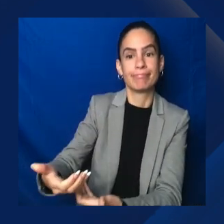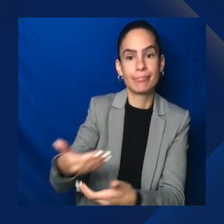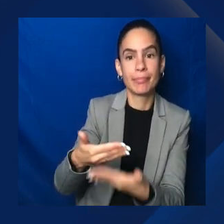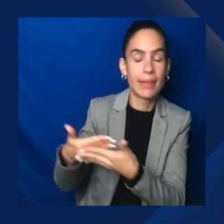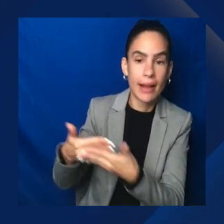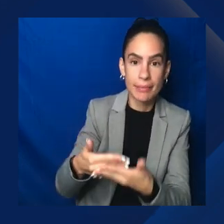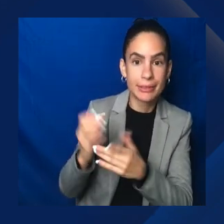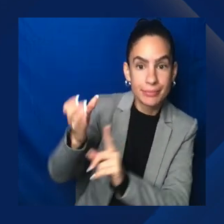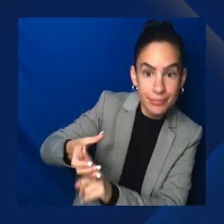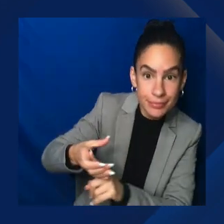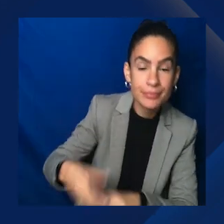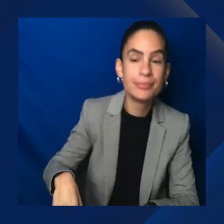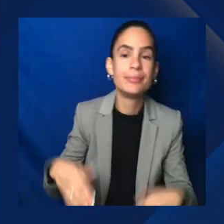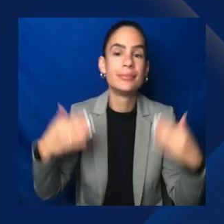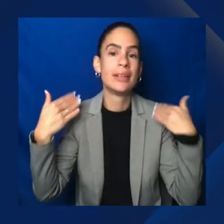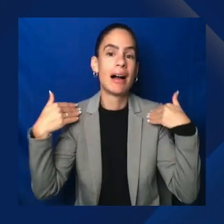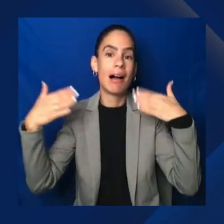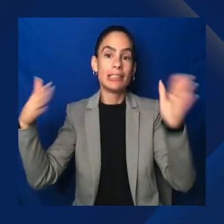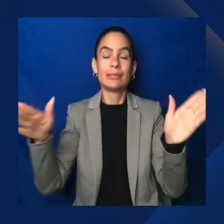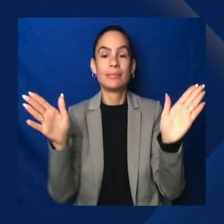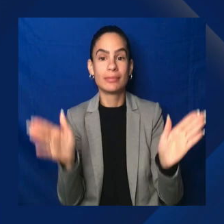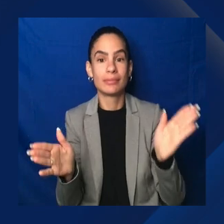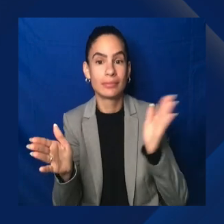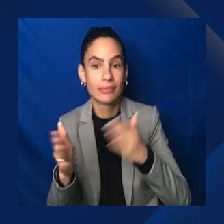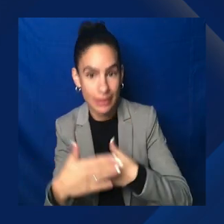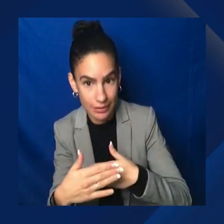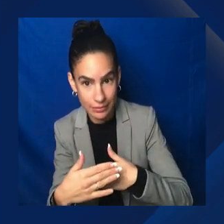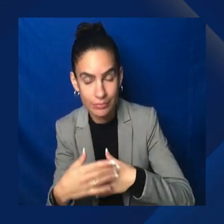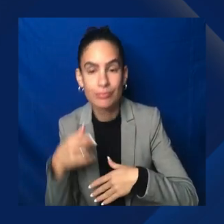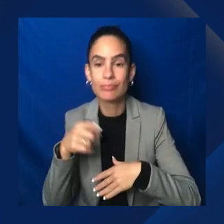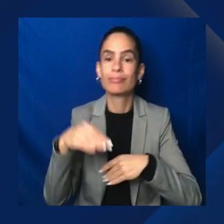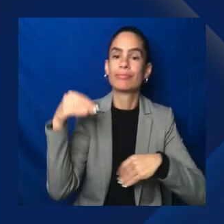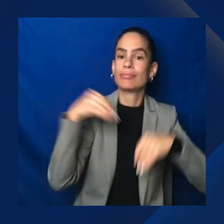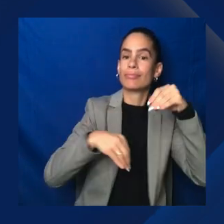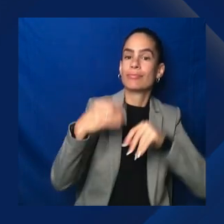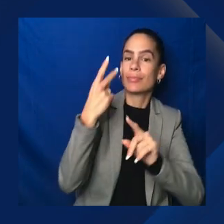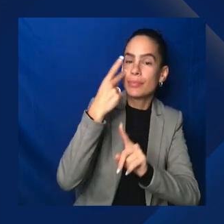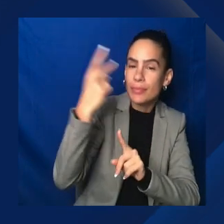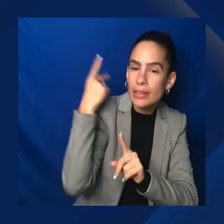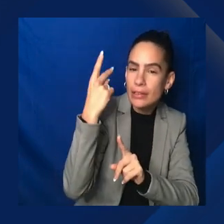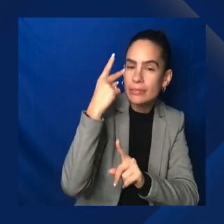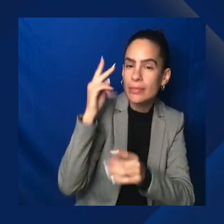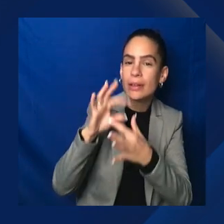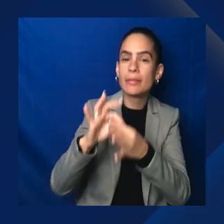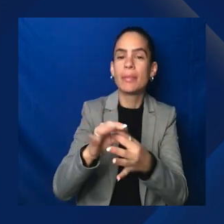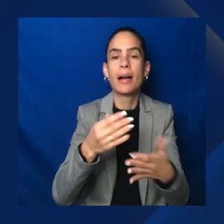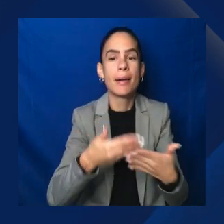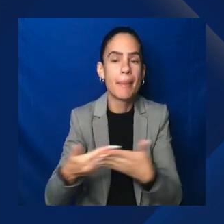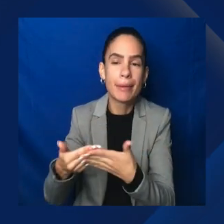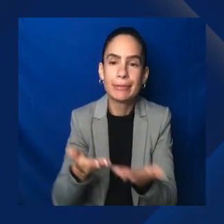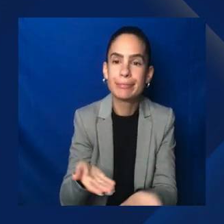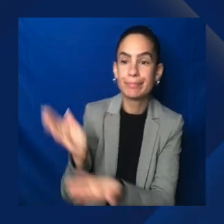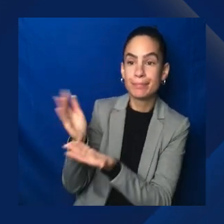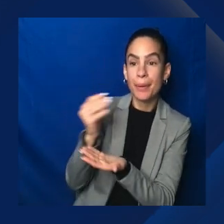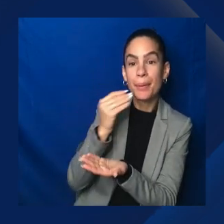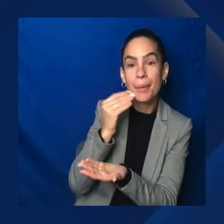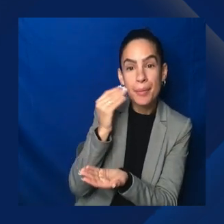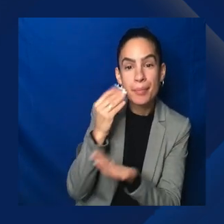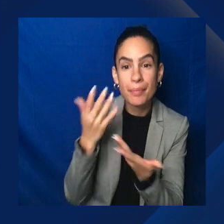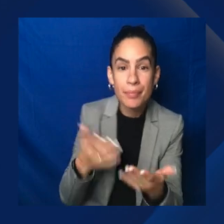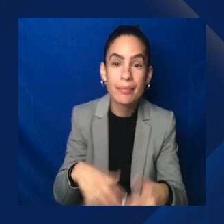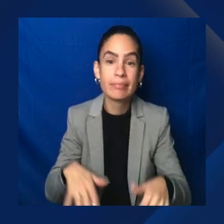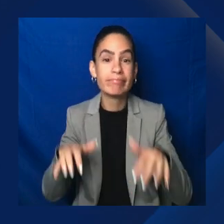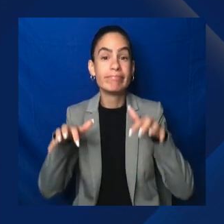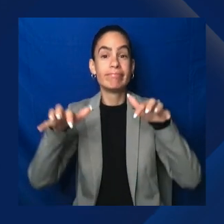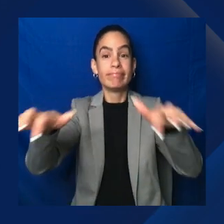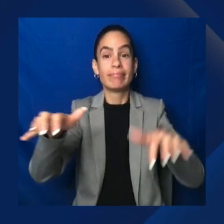and when they return home. It's like so many parents who experience this, one of the issues I faced